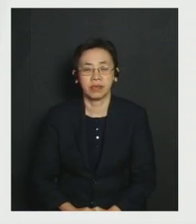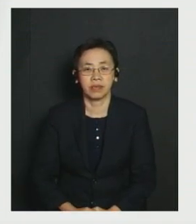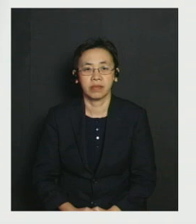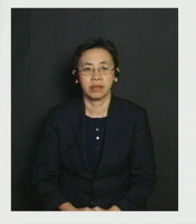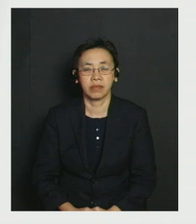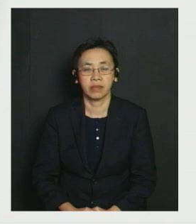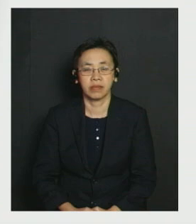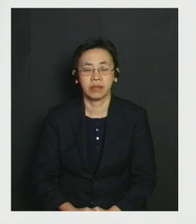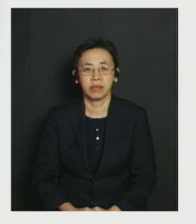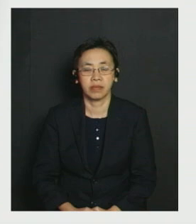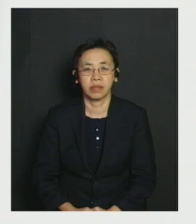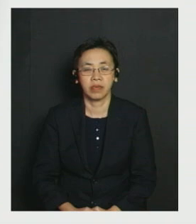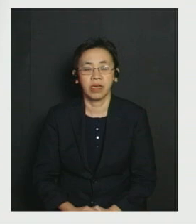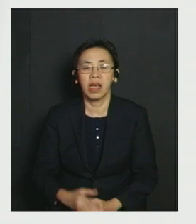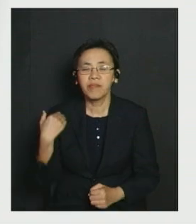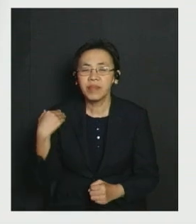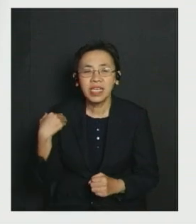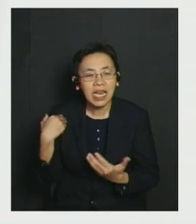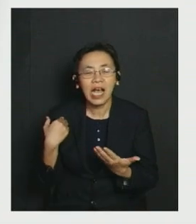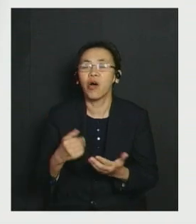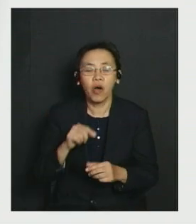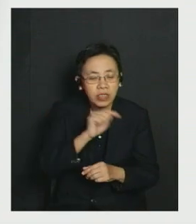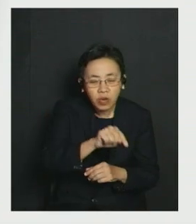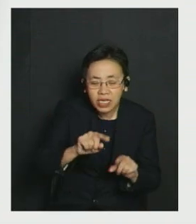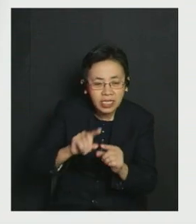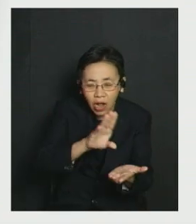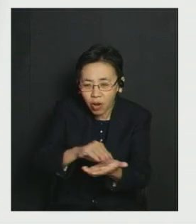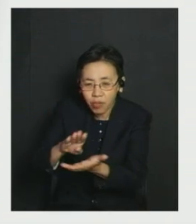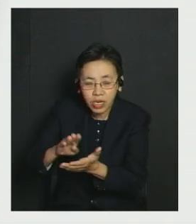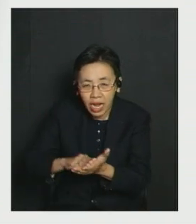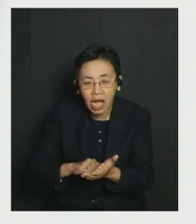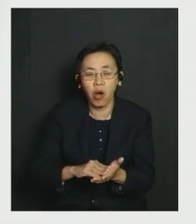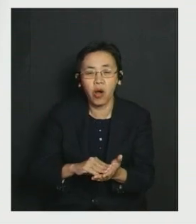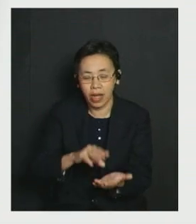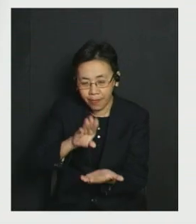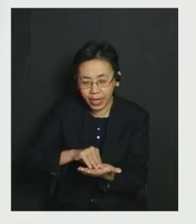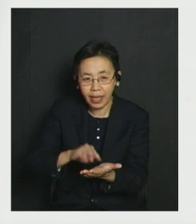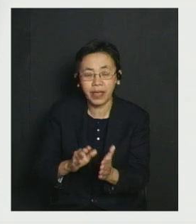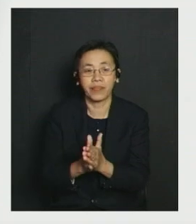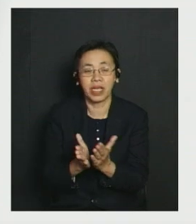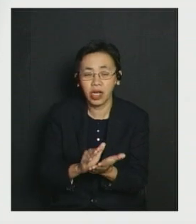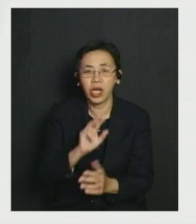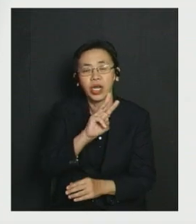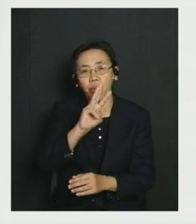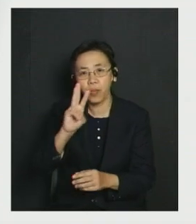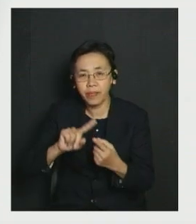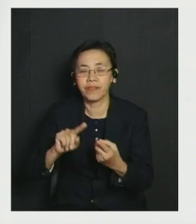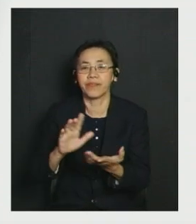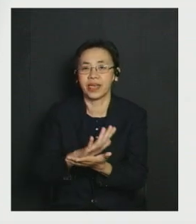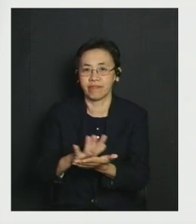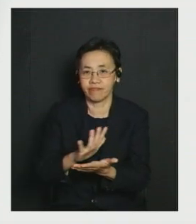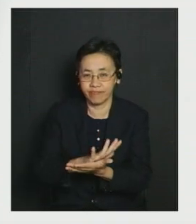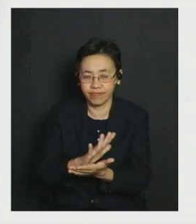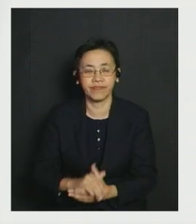Burden days and putting it into writing and putting it on our website and making it very public. You